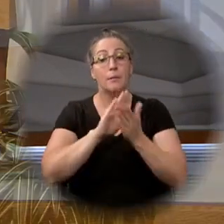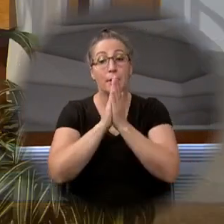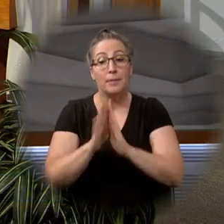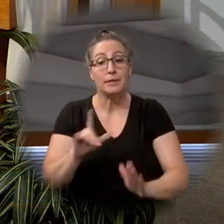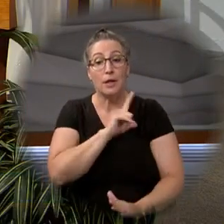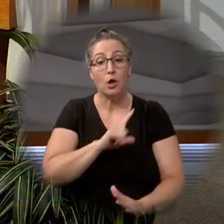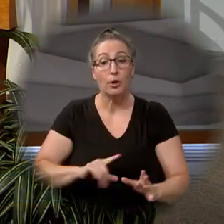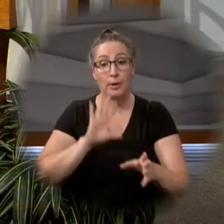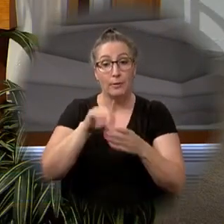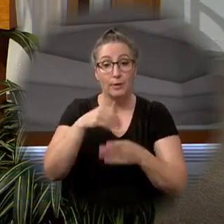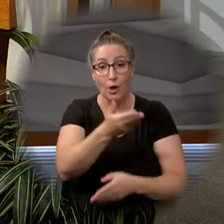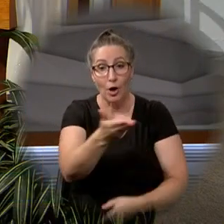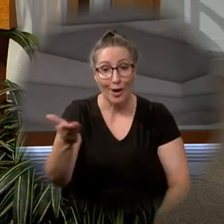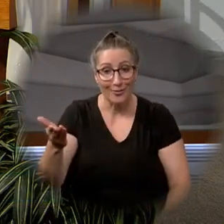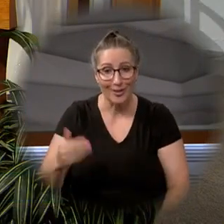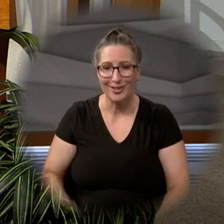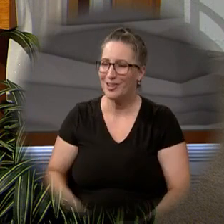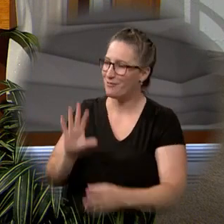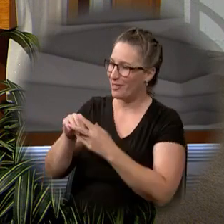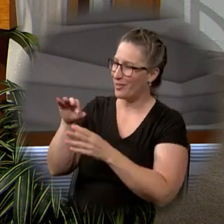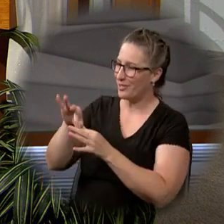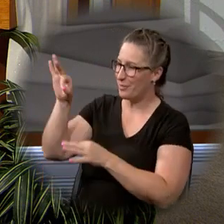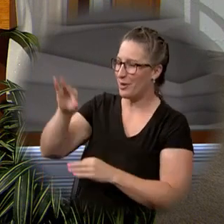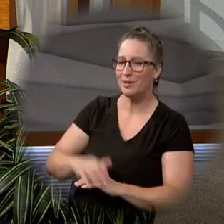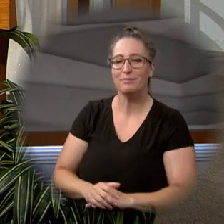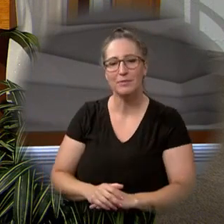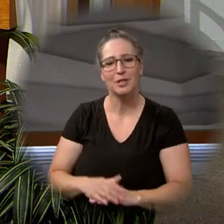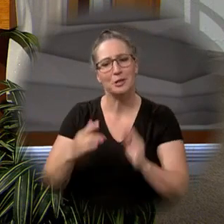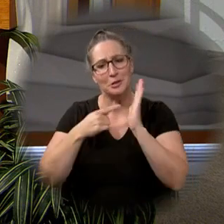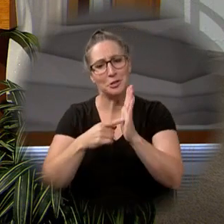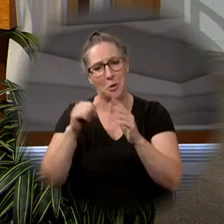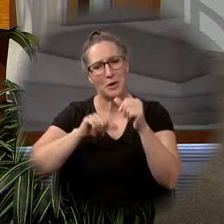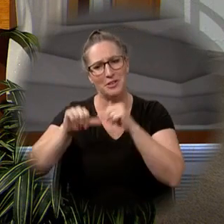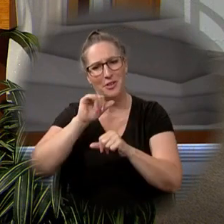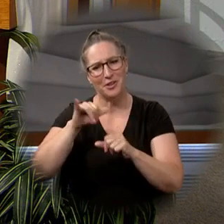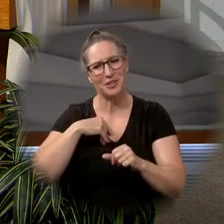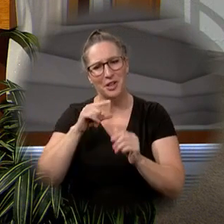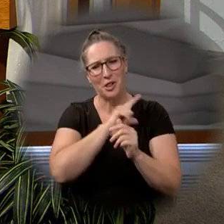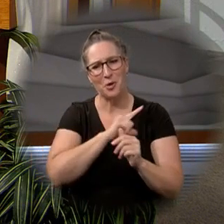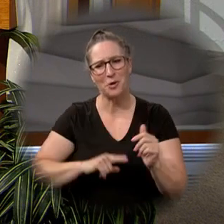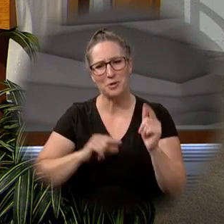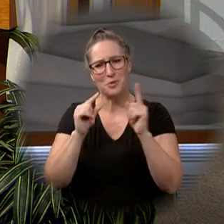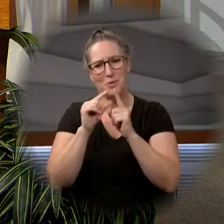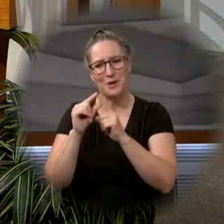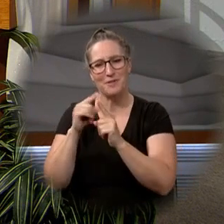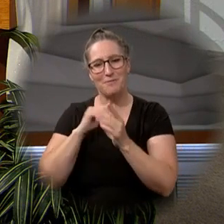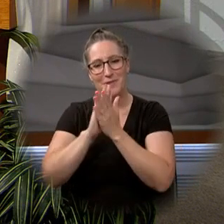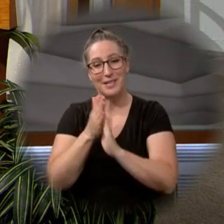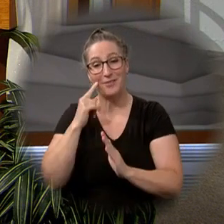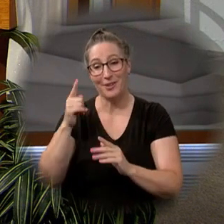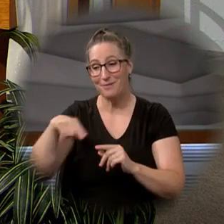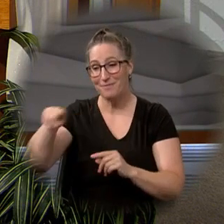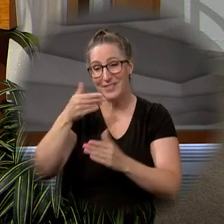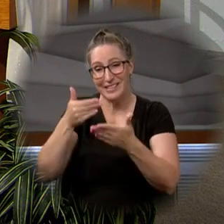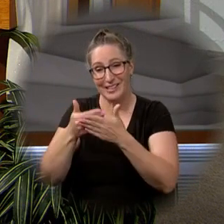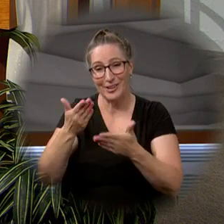peace of the Lord be with you all. And with your spirit. Please offer the Lord's word of peace to those who may be near to